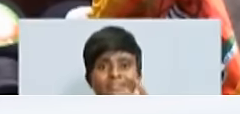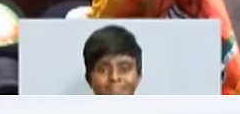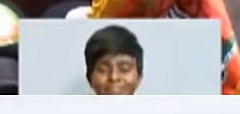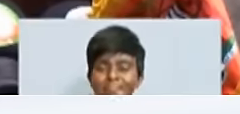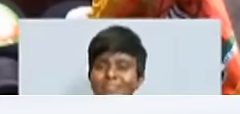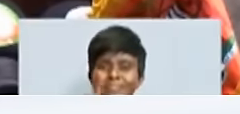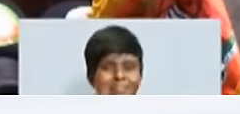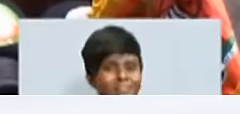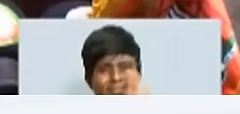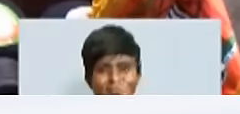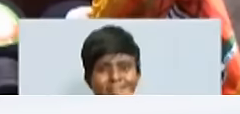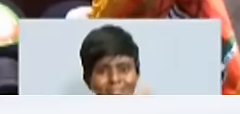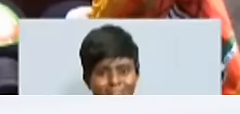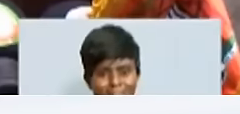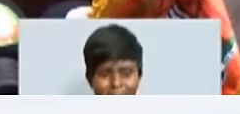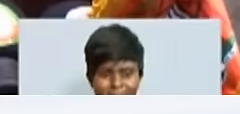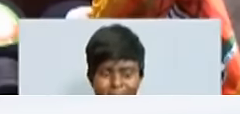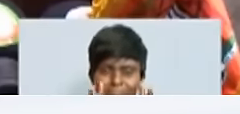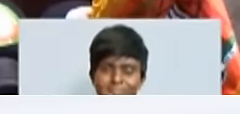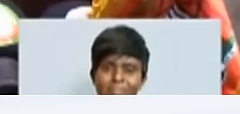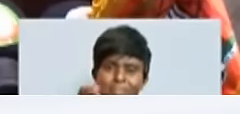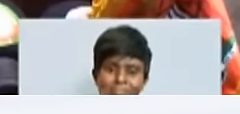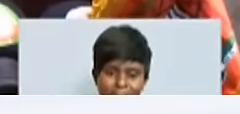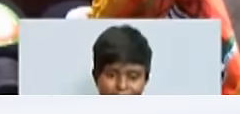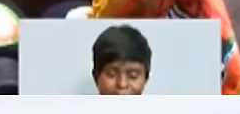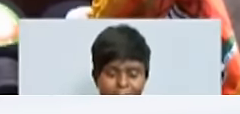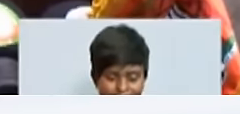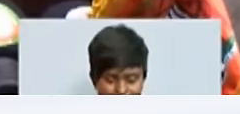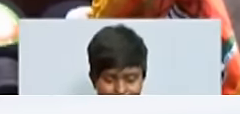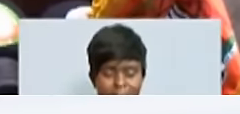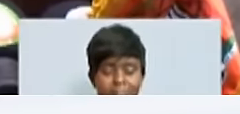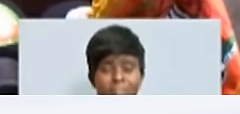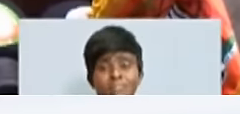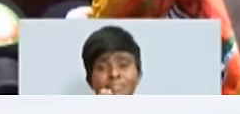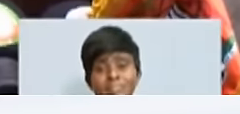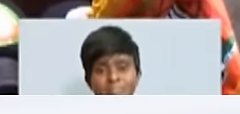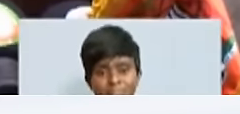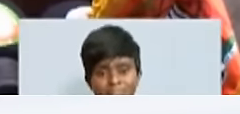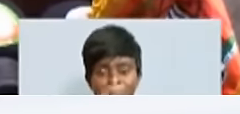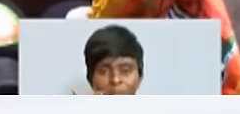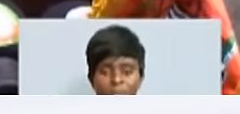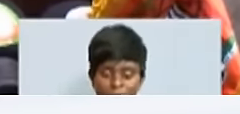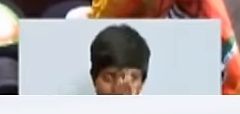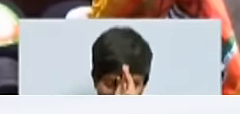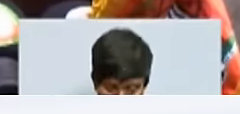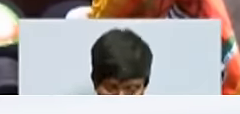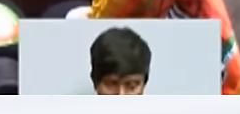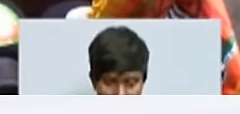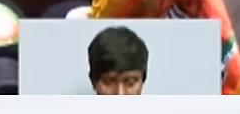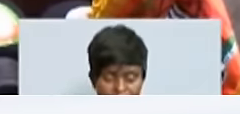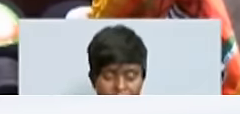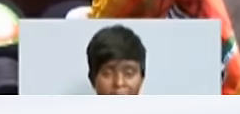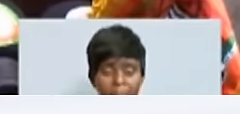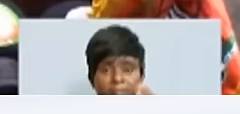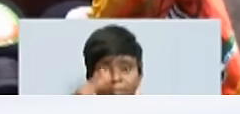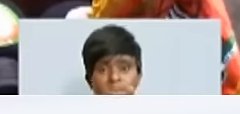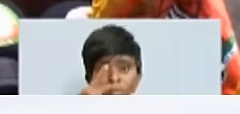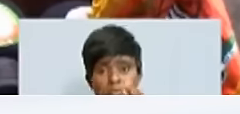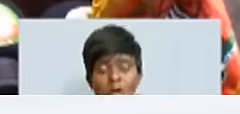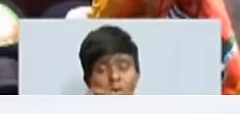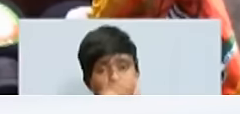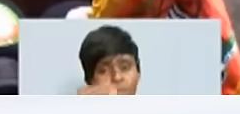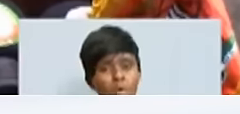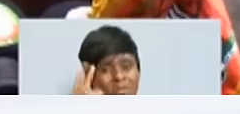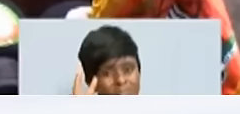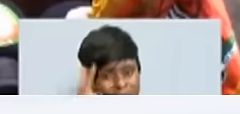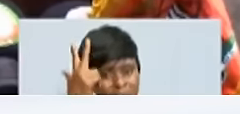it ourselves. In this regard, we are delighted and honored that Zambia has been named among the top